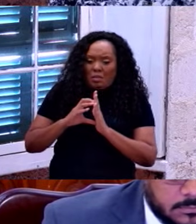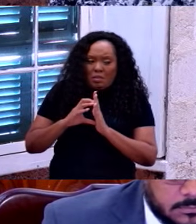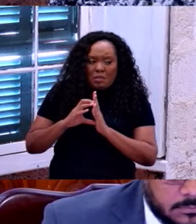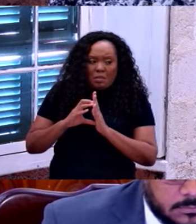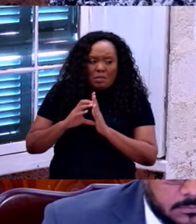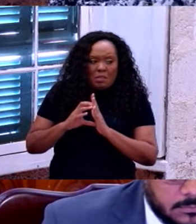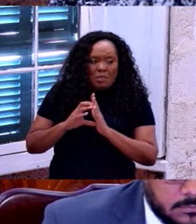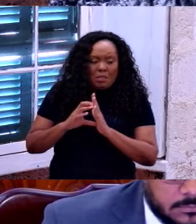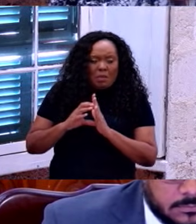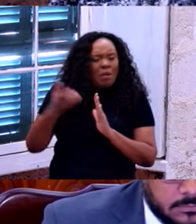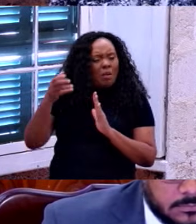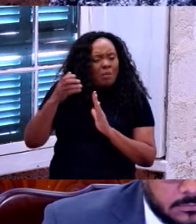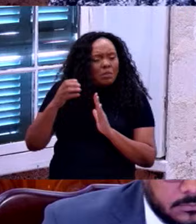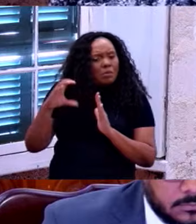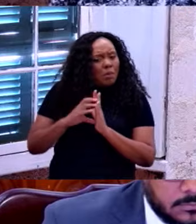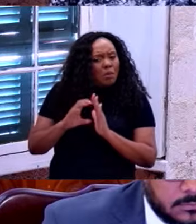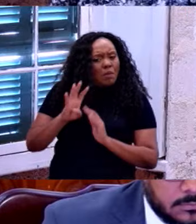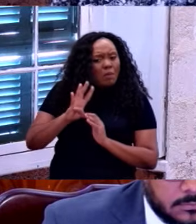45A2,